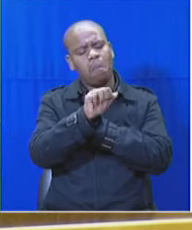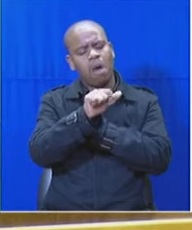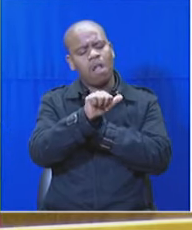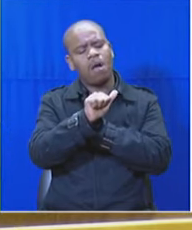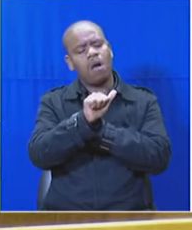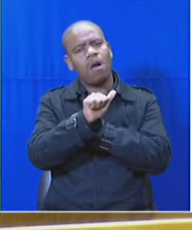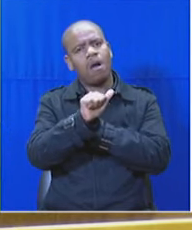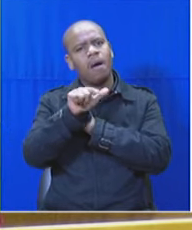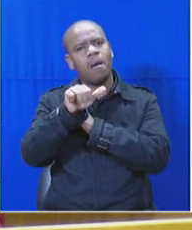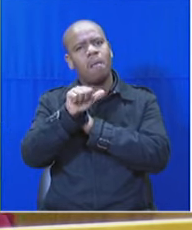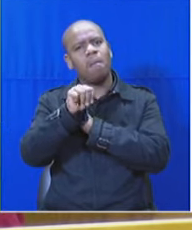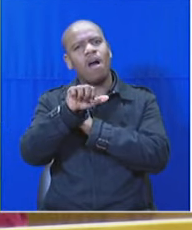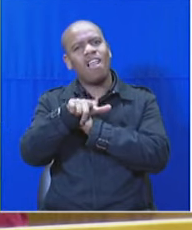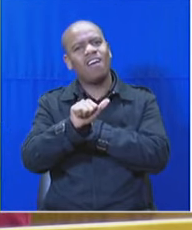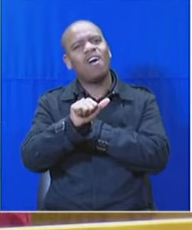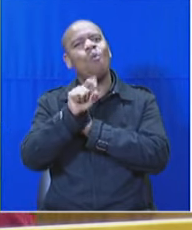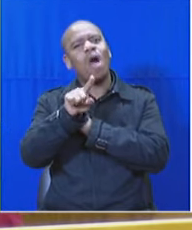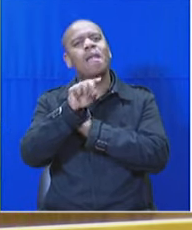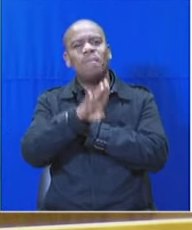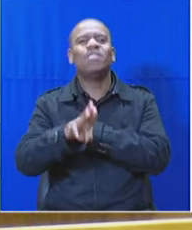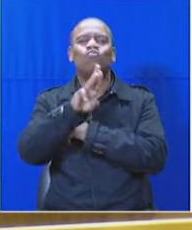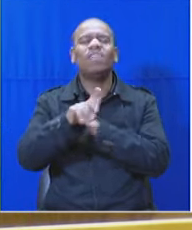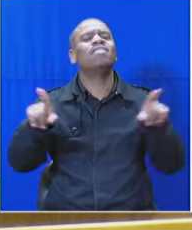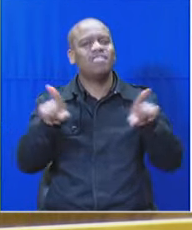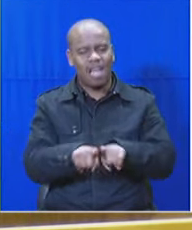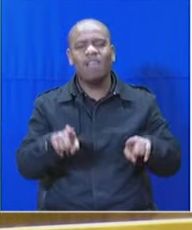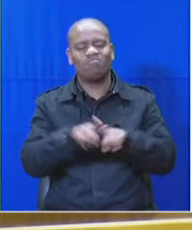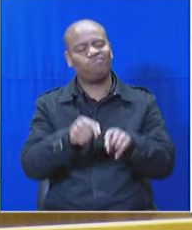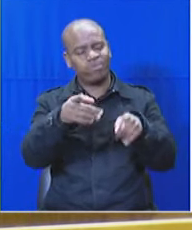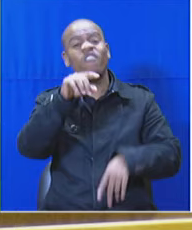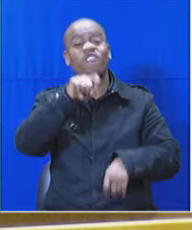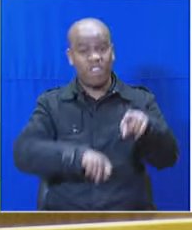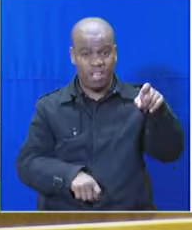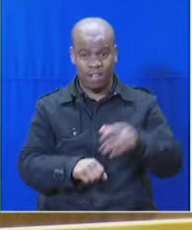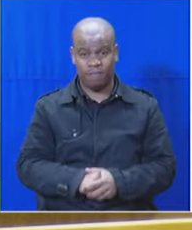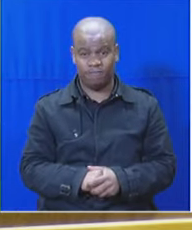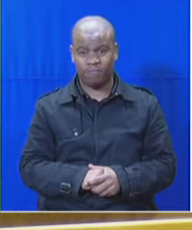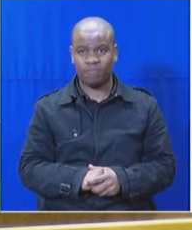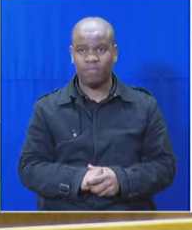billion land deal remains a scandal to this very day.